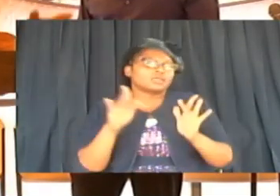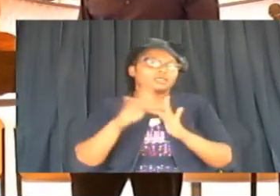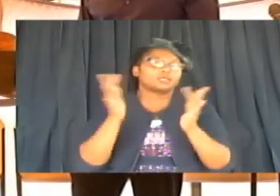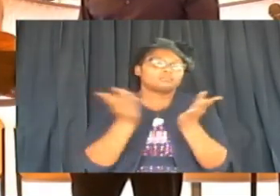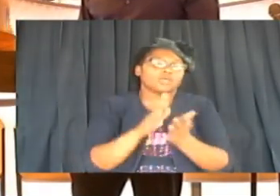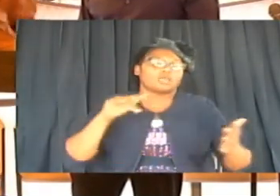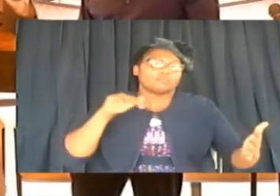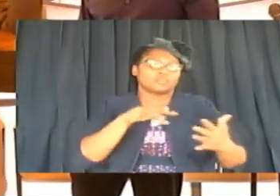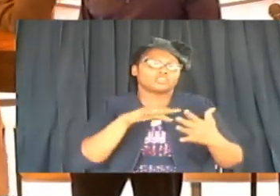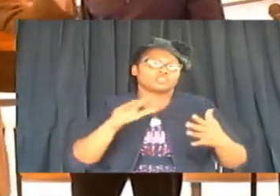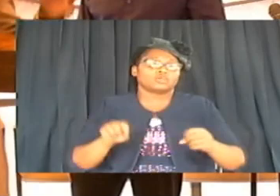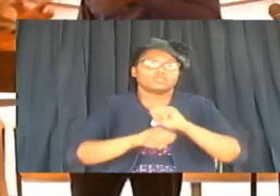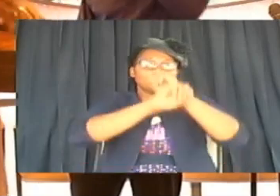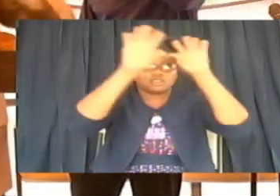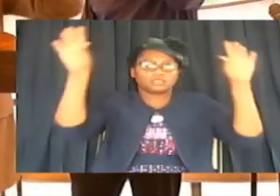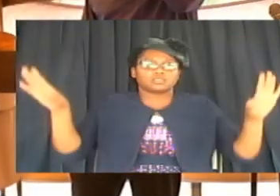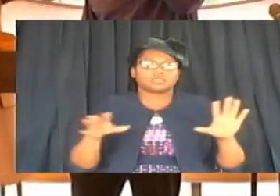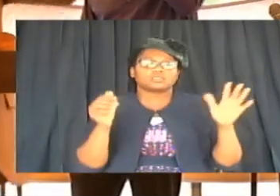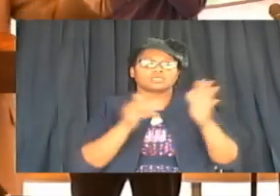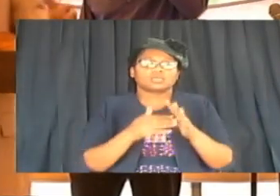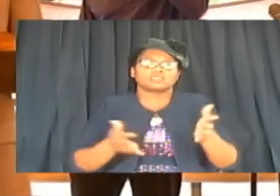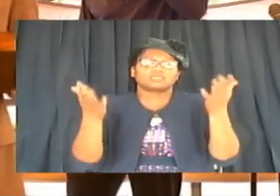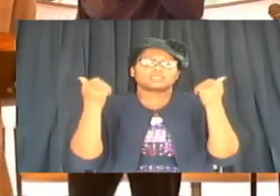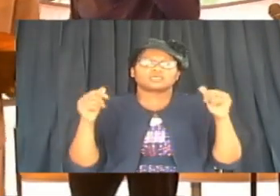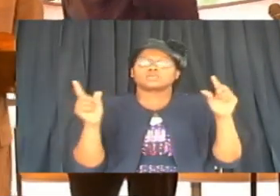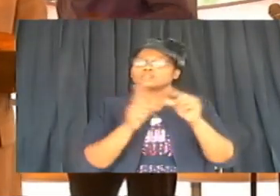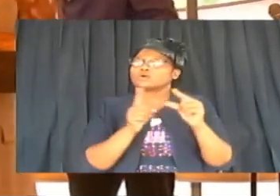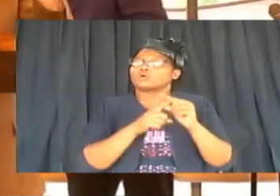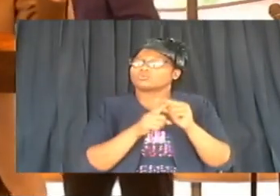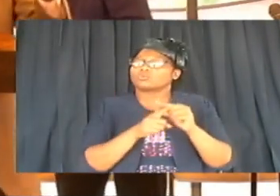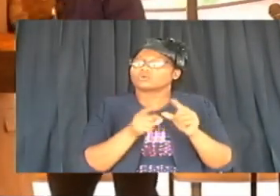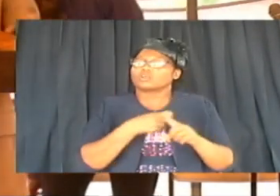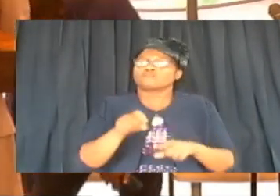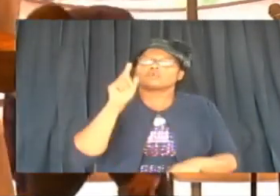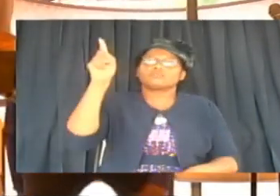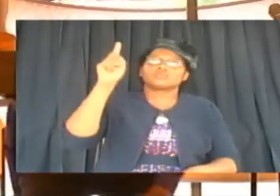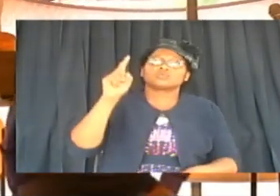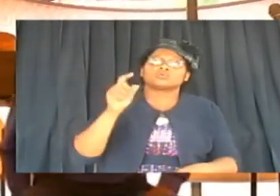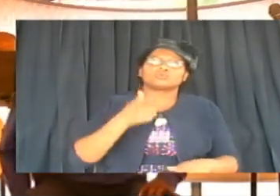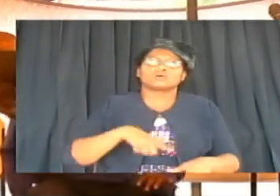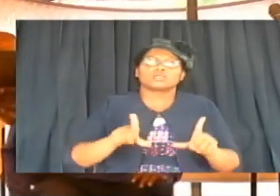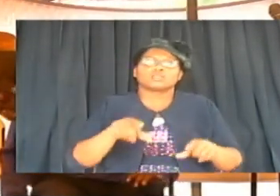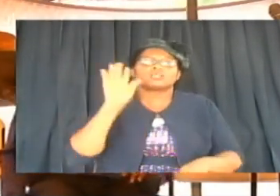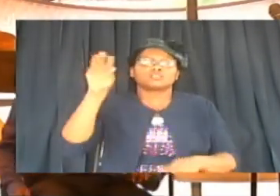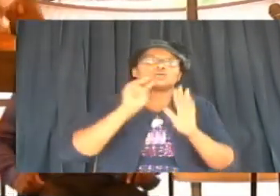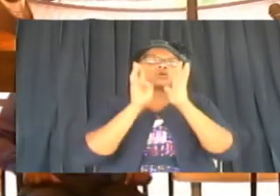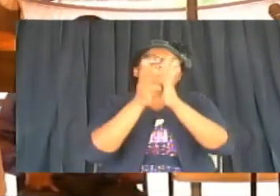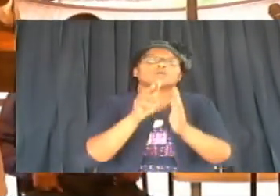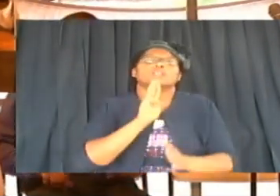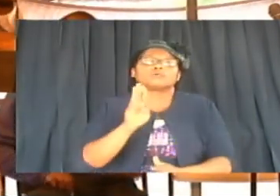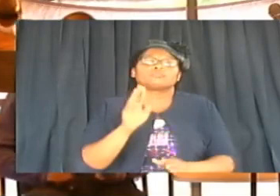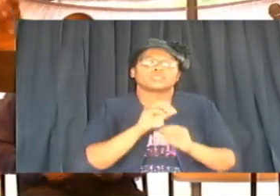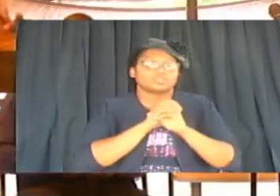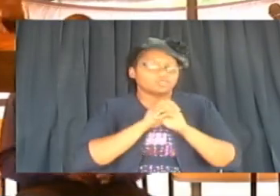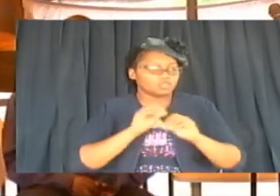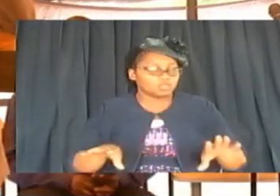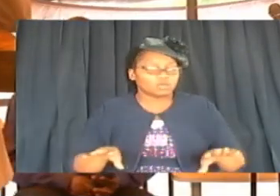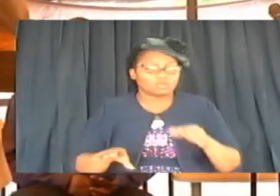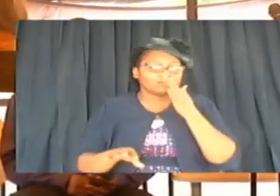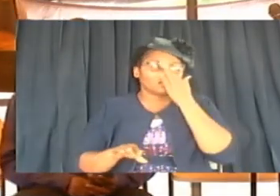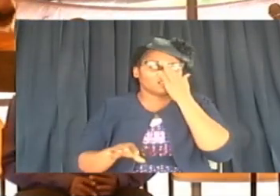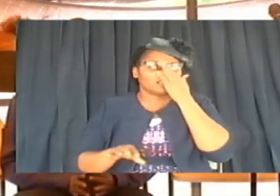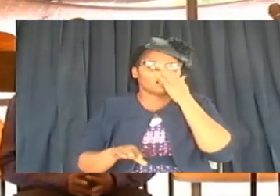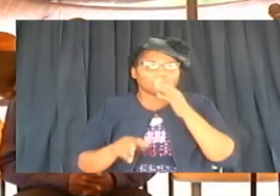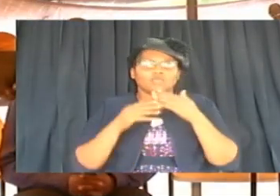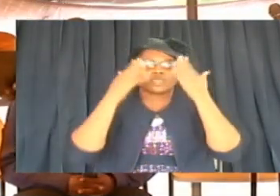Sunday again to get another word, another worship session from you. Let your will be done as we look to you, the great God of heaven. Thank you again for in everything